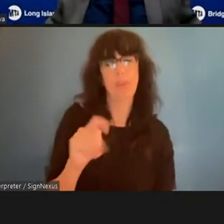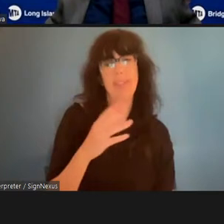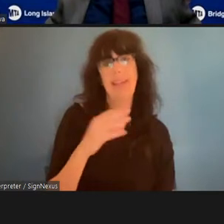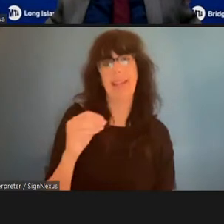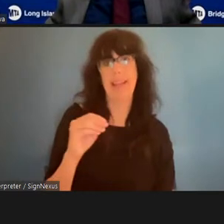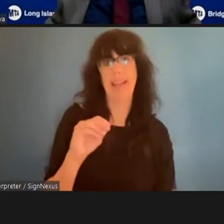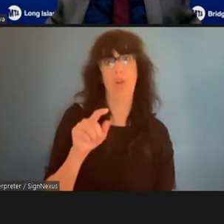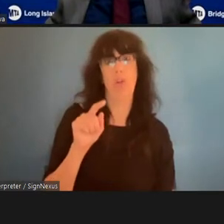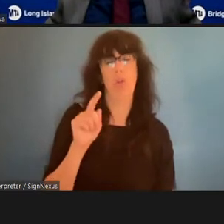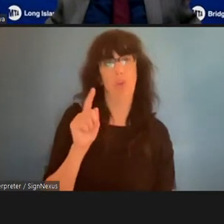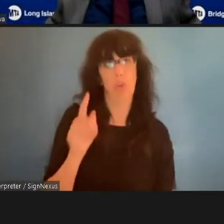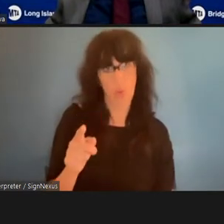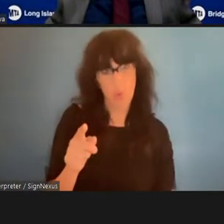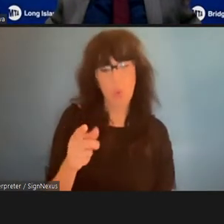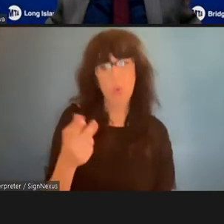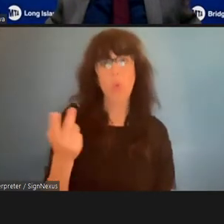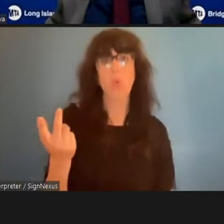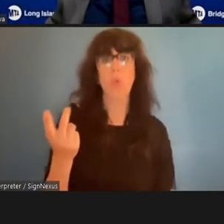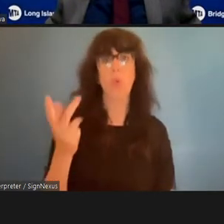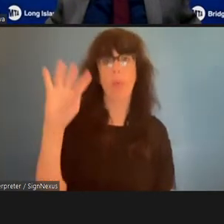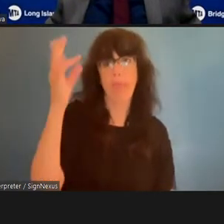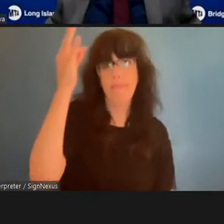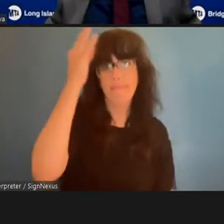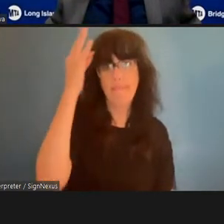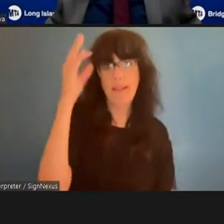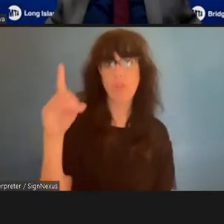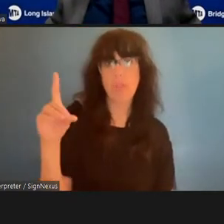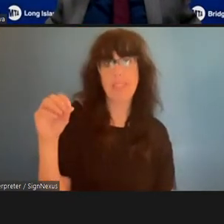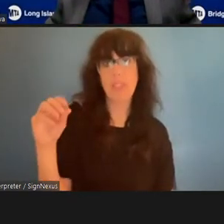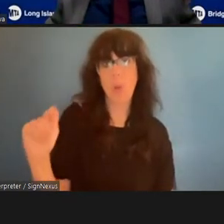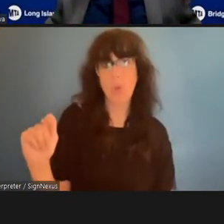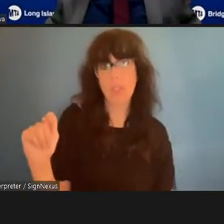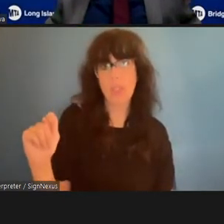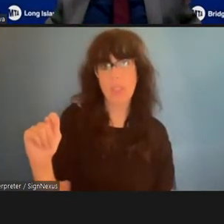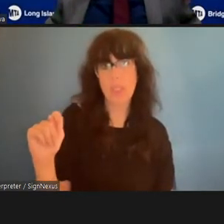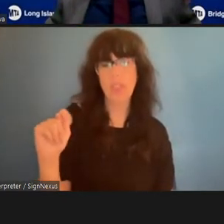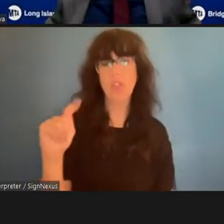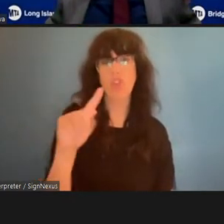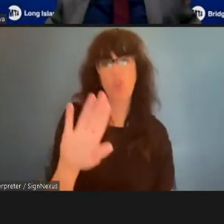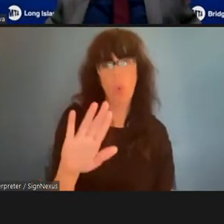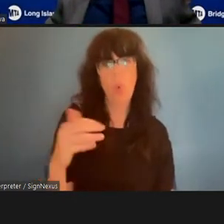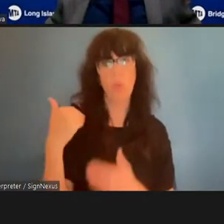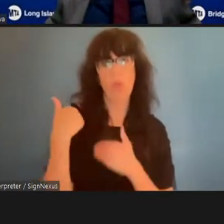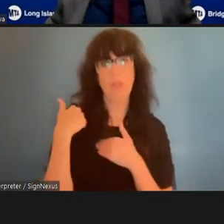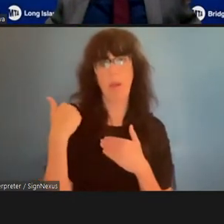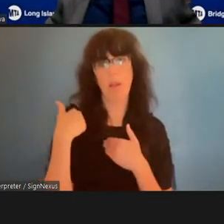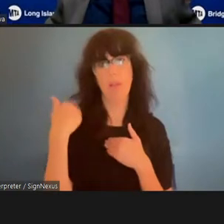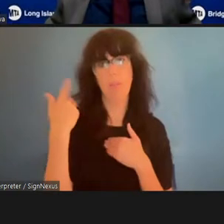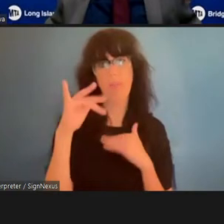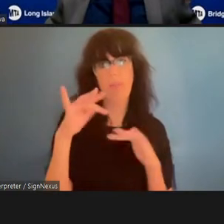you the federal d.o.t is responsible for this